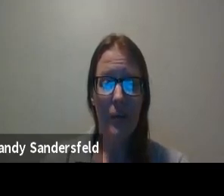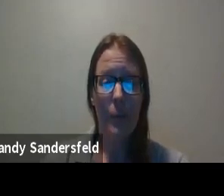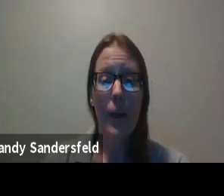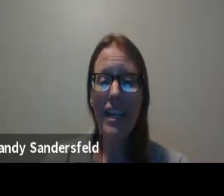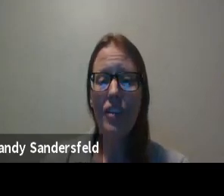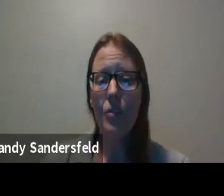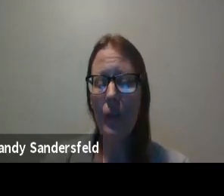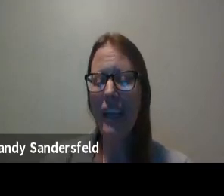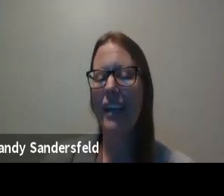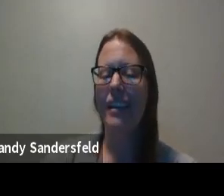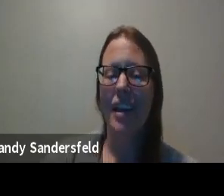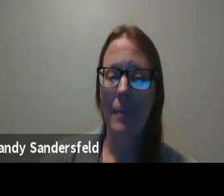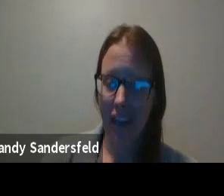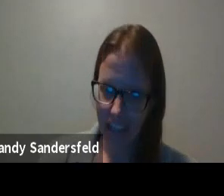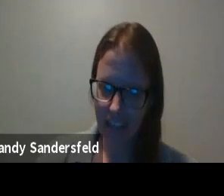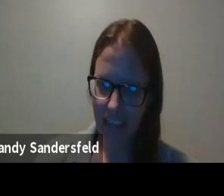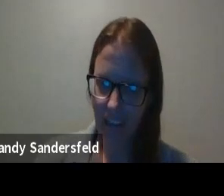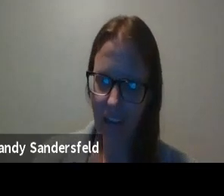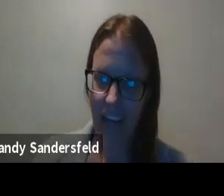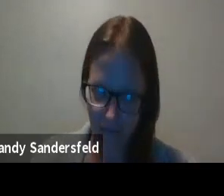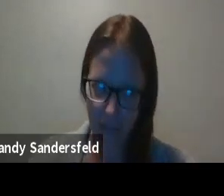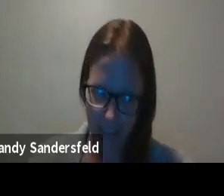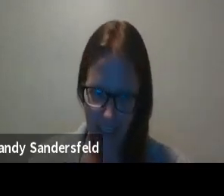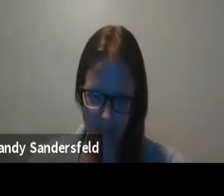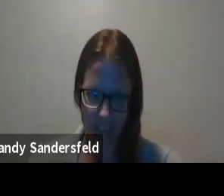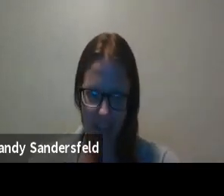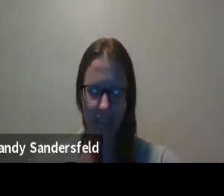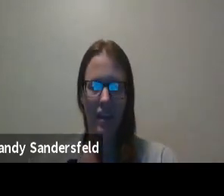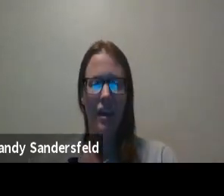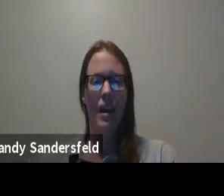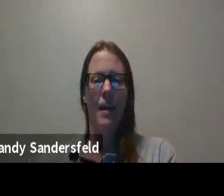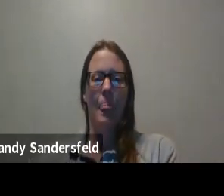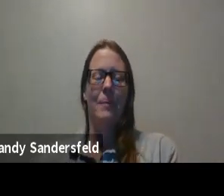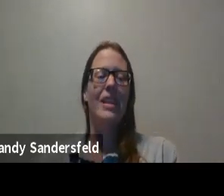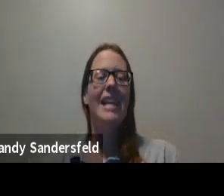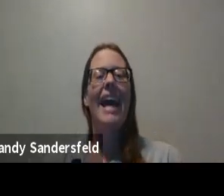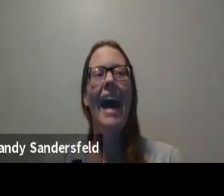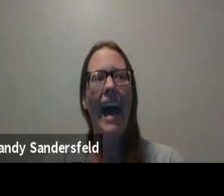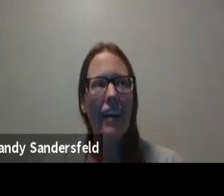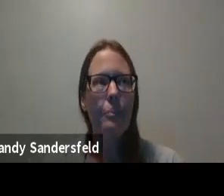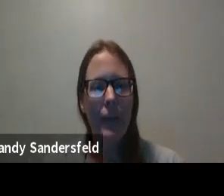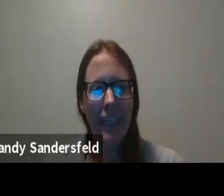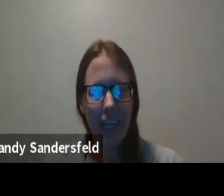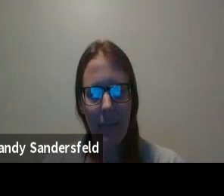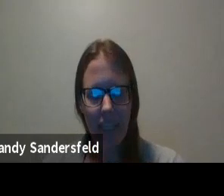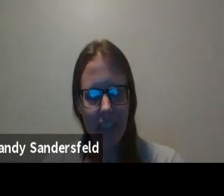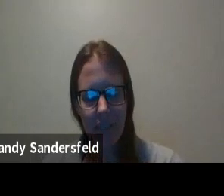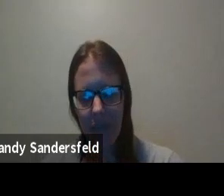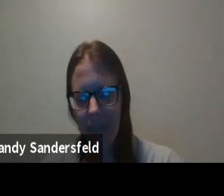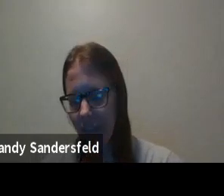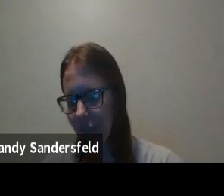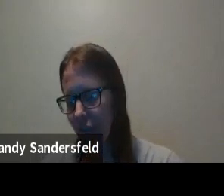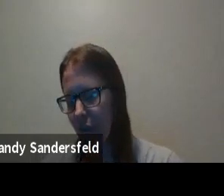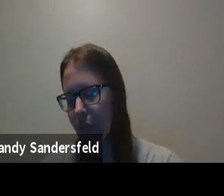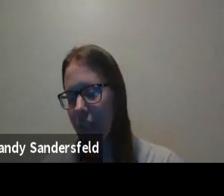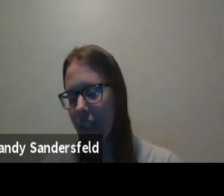So 1 in 3 Americans have prediabetes. And they say have prediabetes,